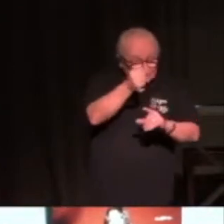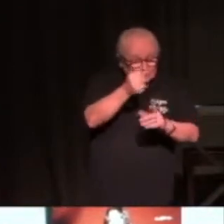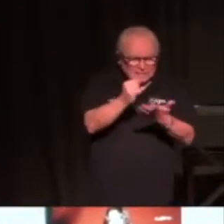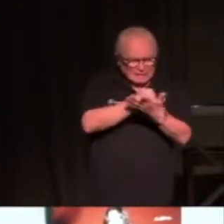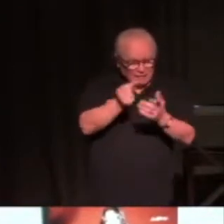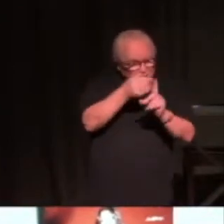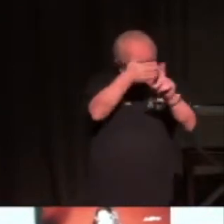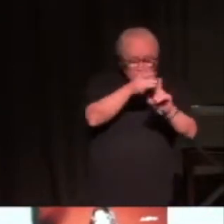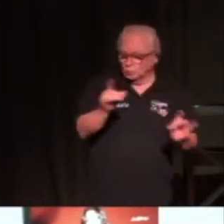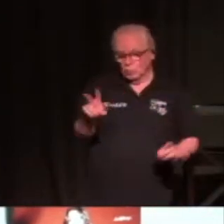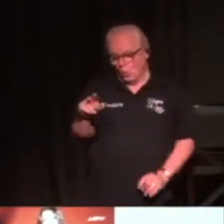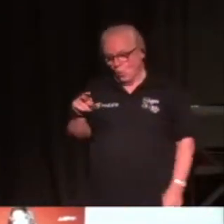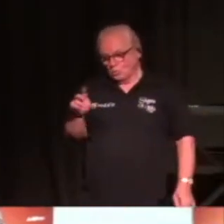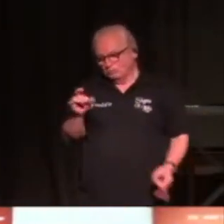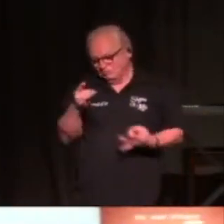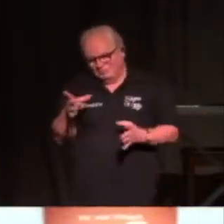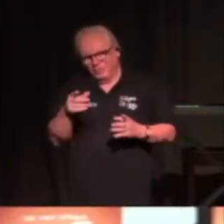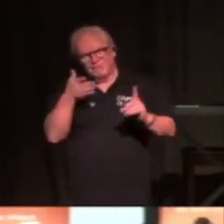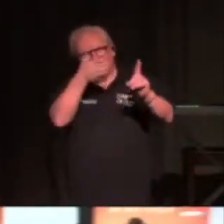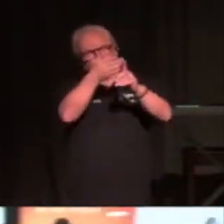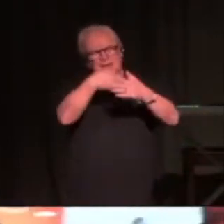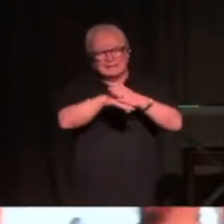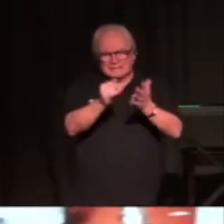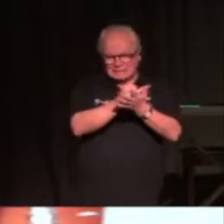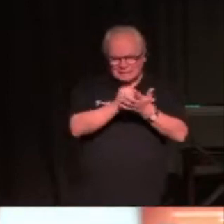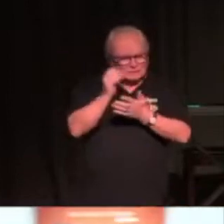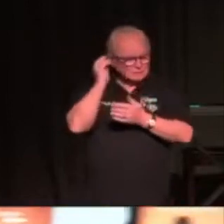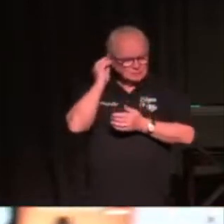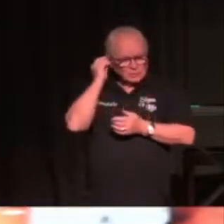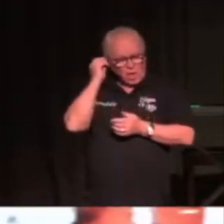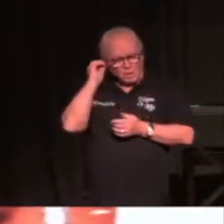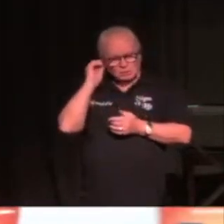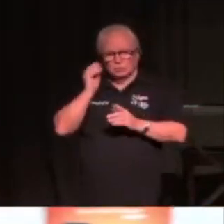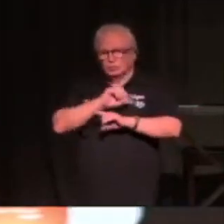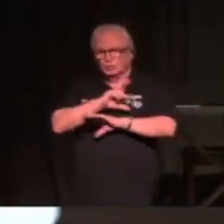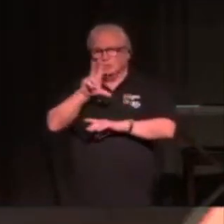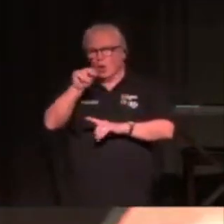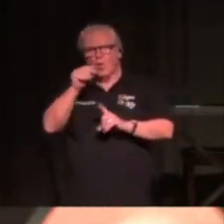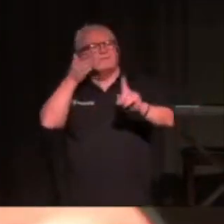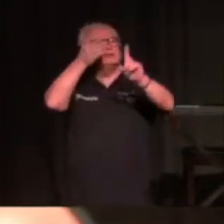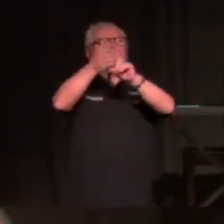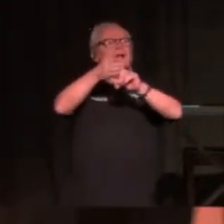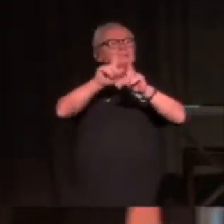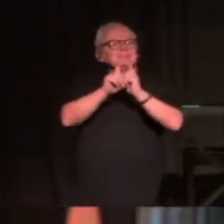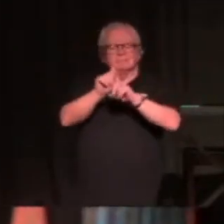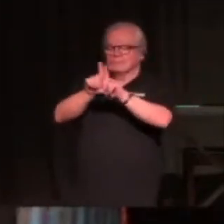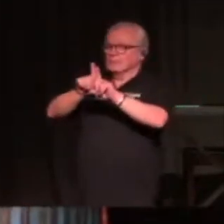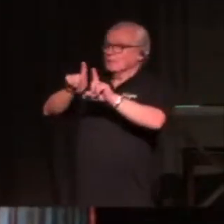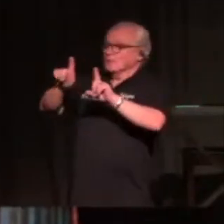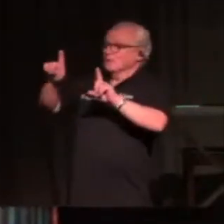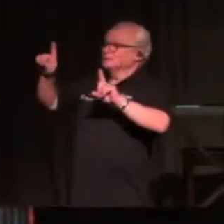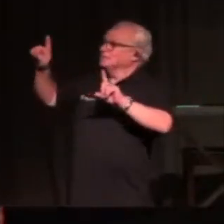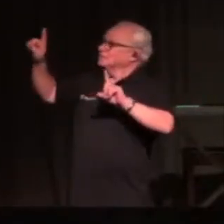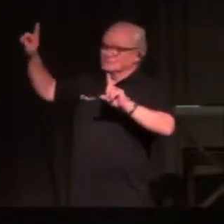There's no future in sin. There's no future in that thing that you is separating you out